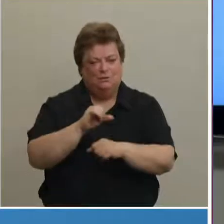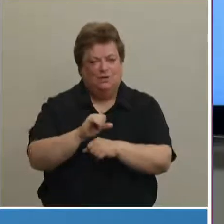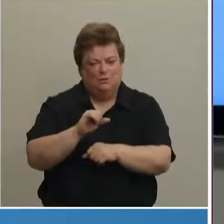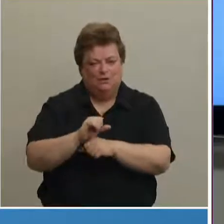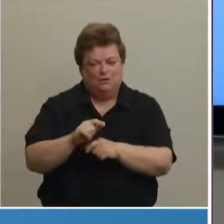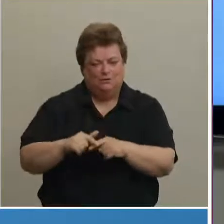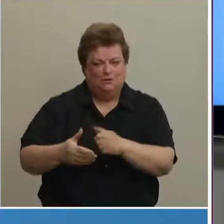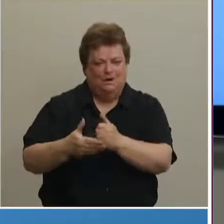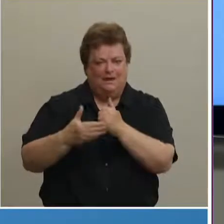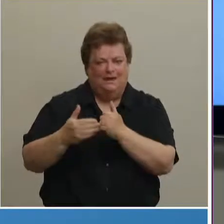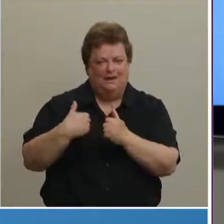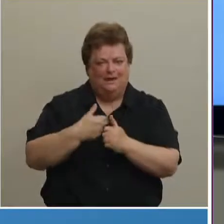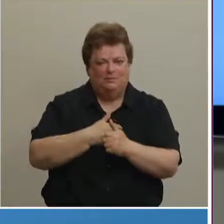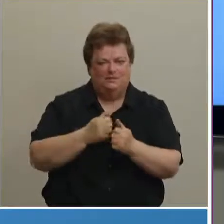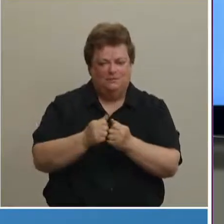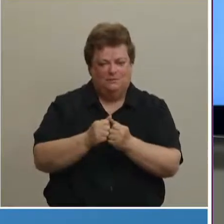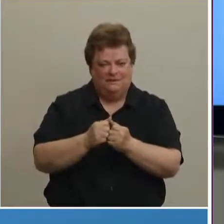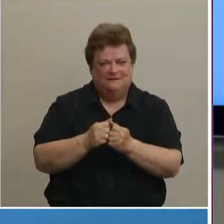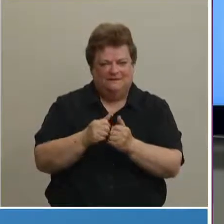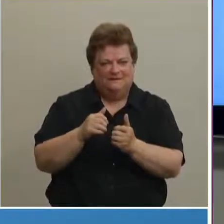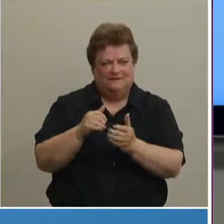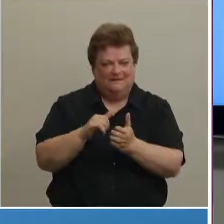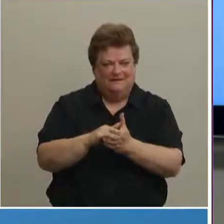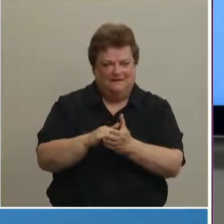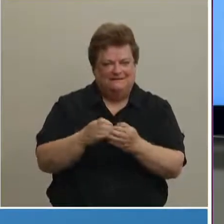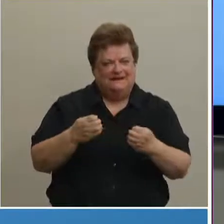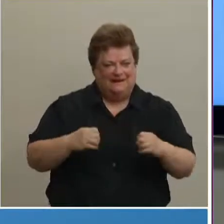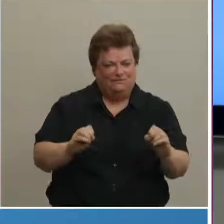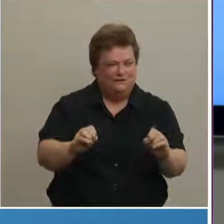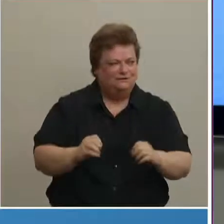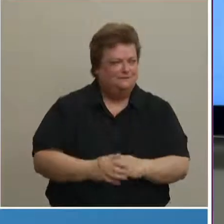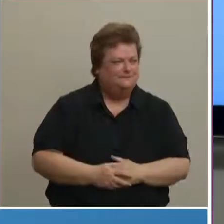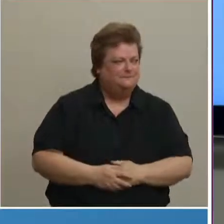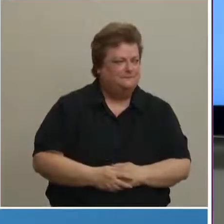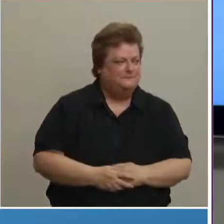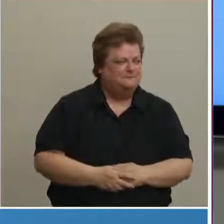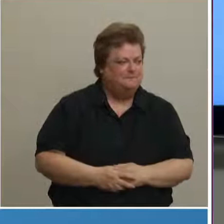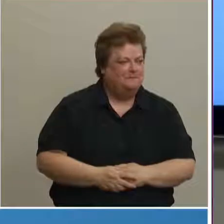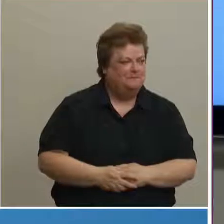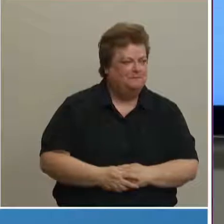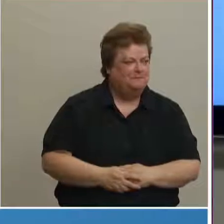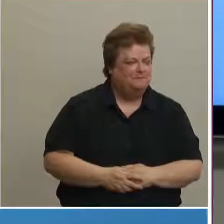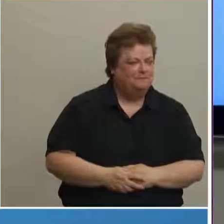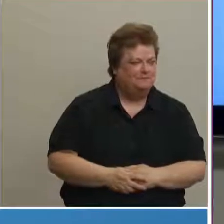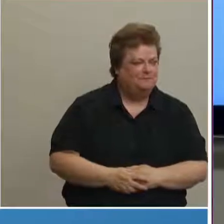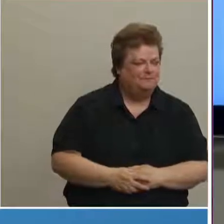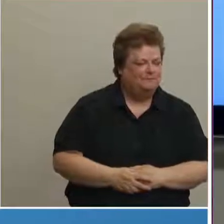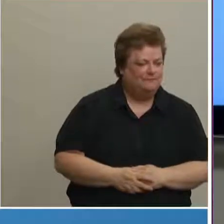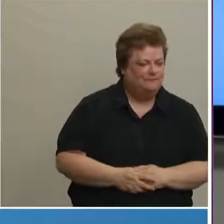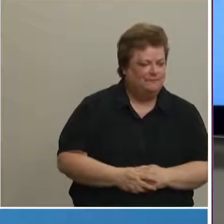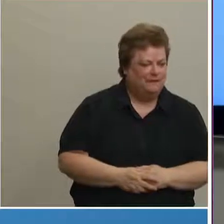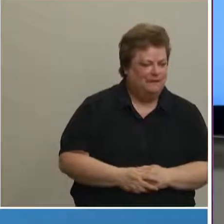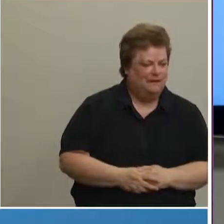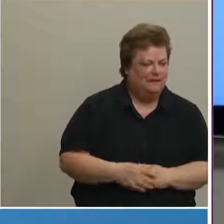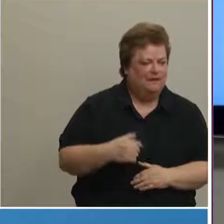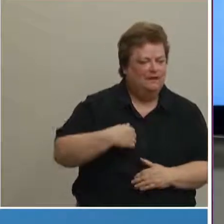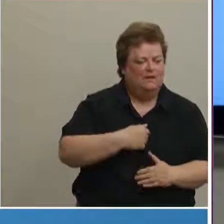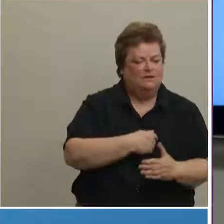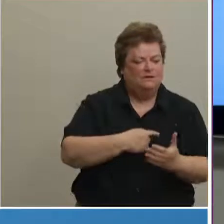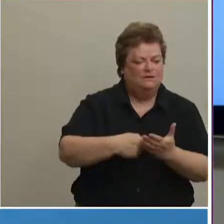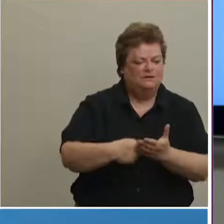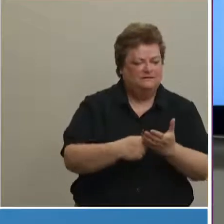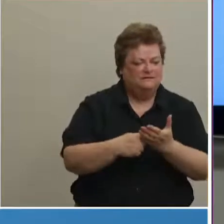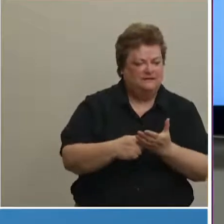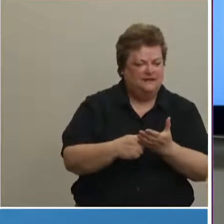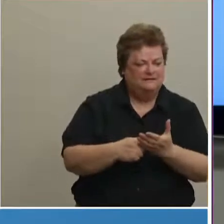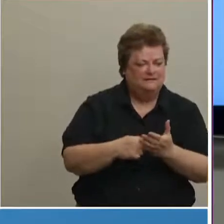helping us in this large endeavor. First, the test that I'm going to discuss today is